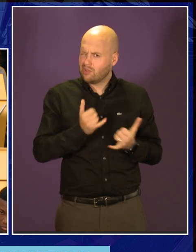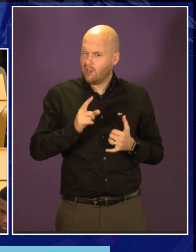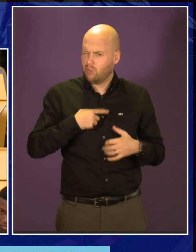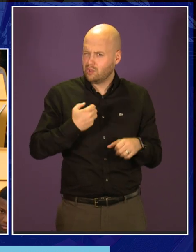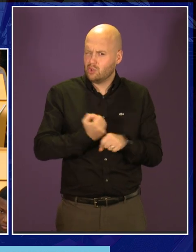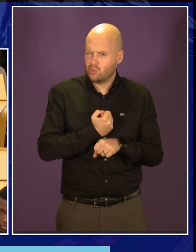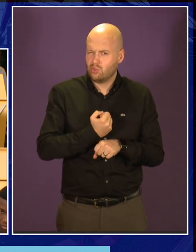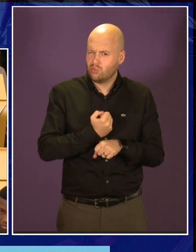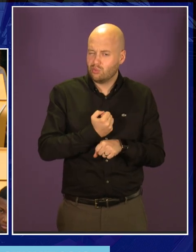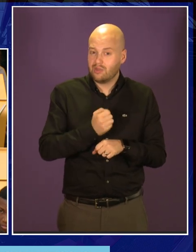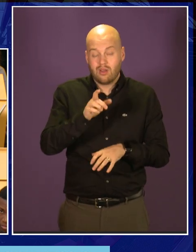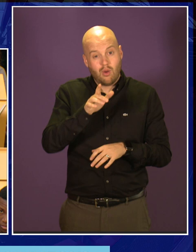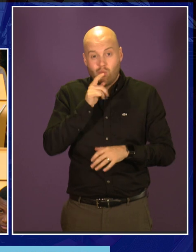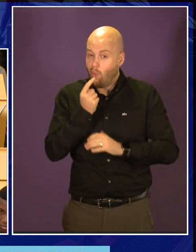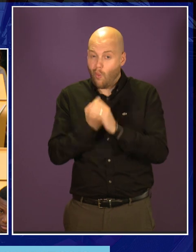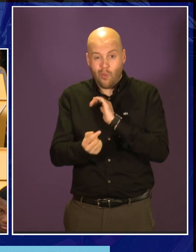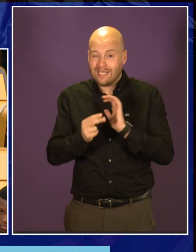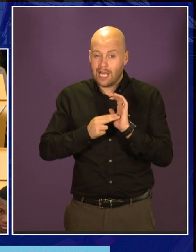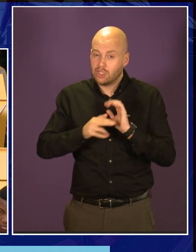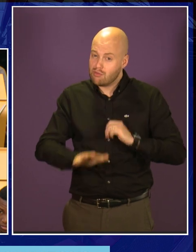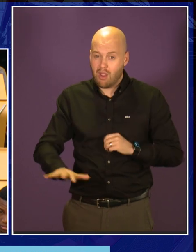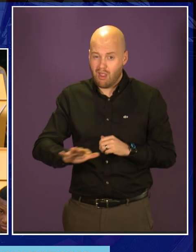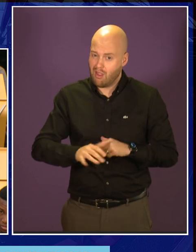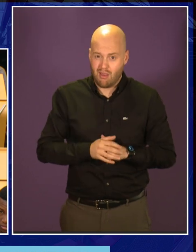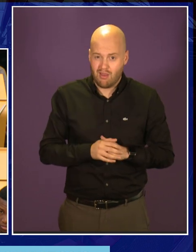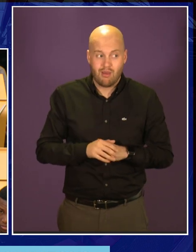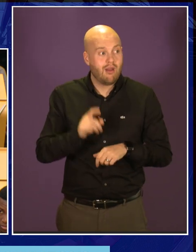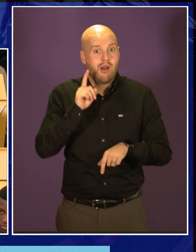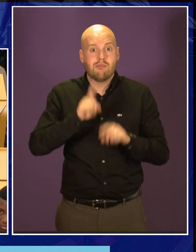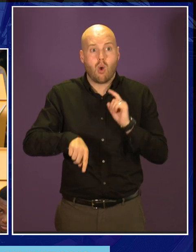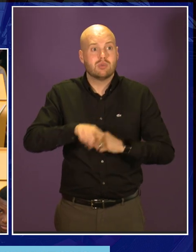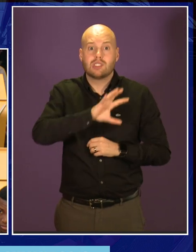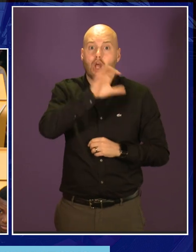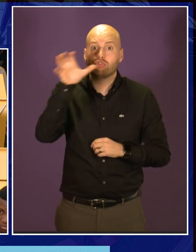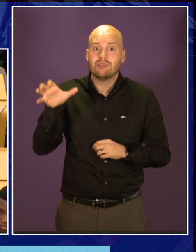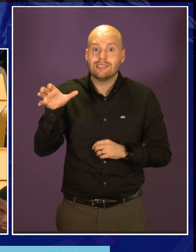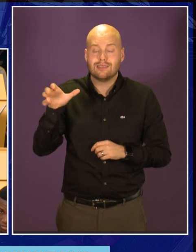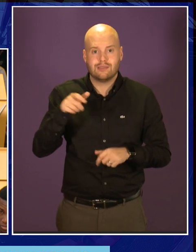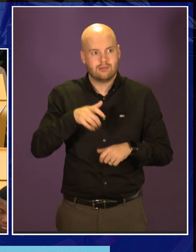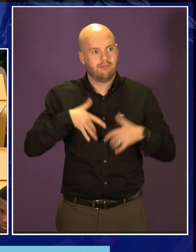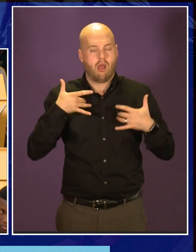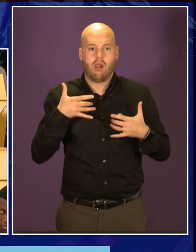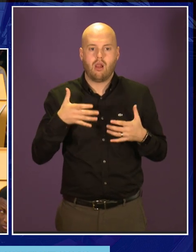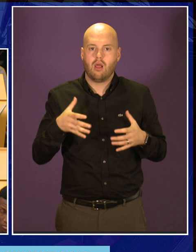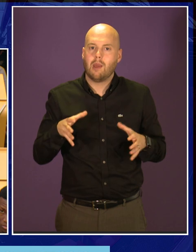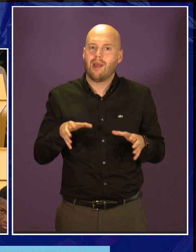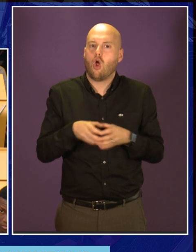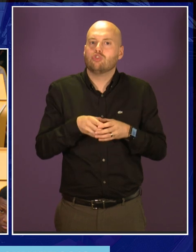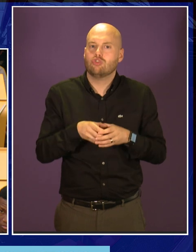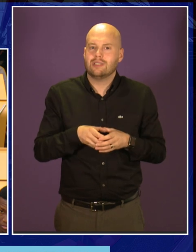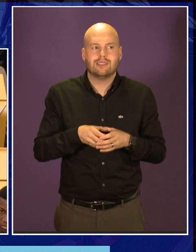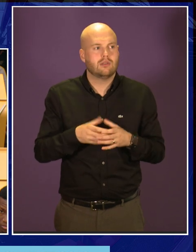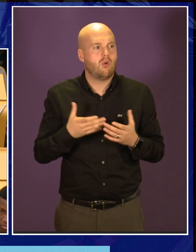unique to Nigeria. And I can tell you, in generally, most of our countries today, our minorities are at a